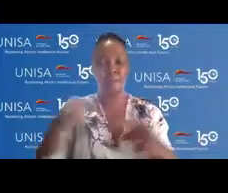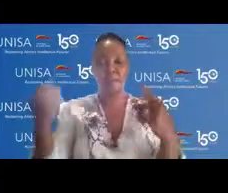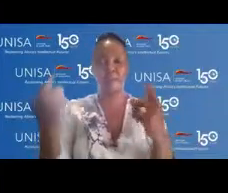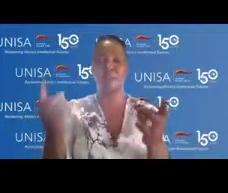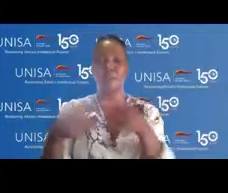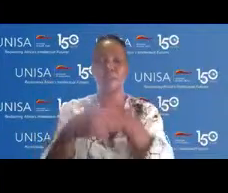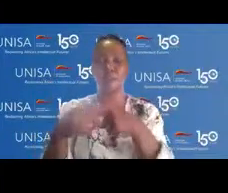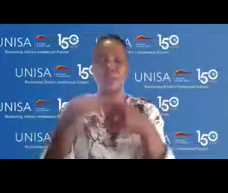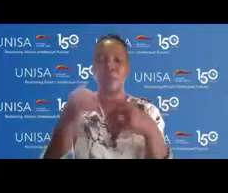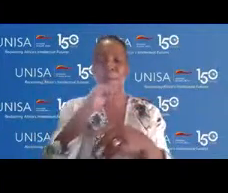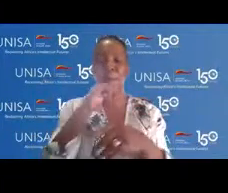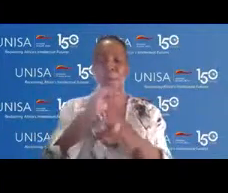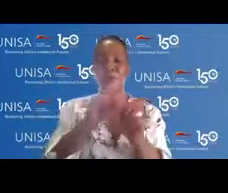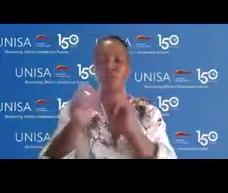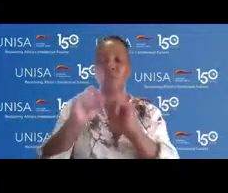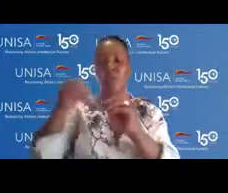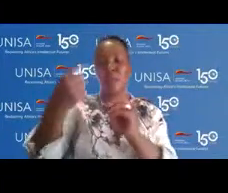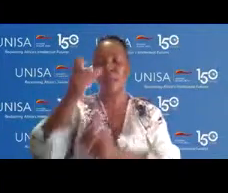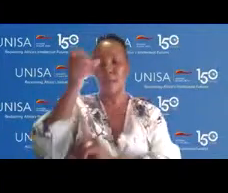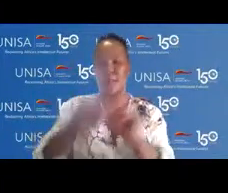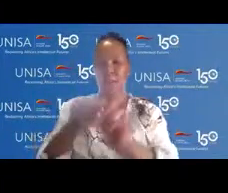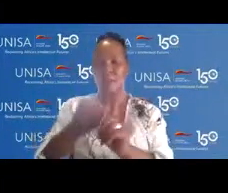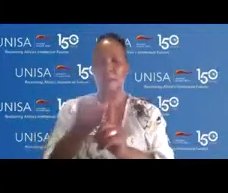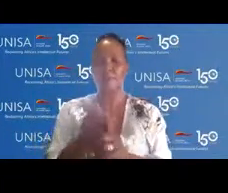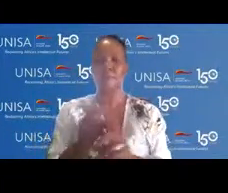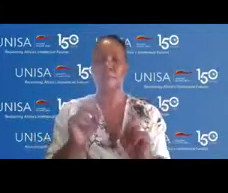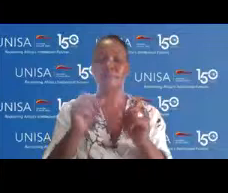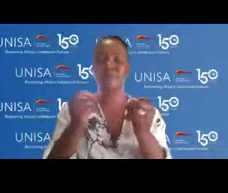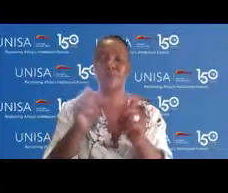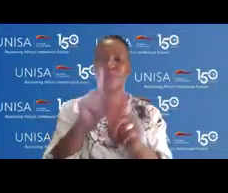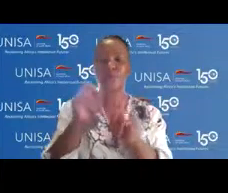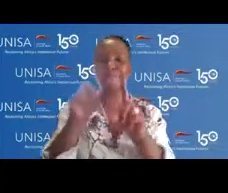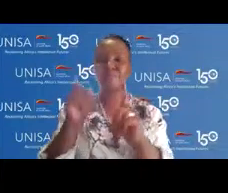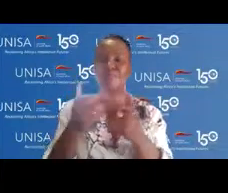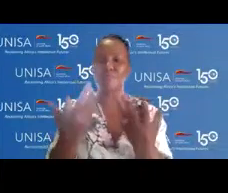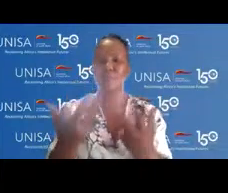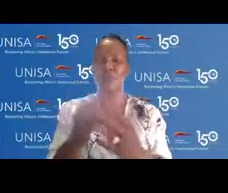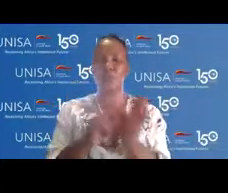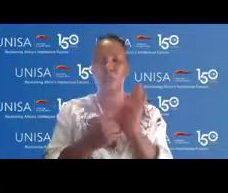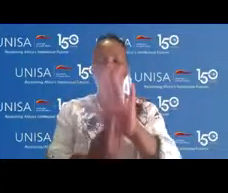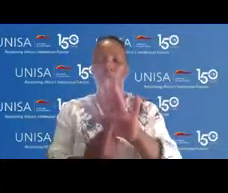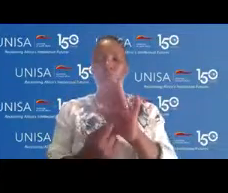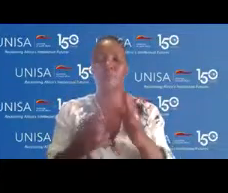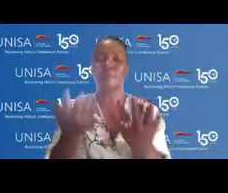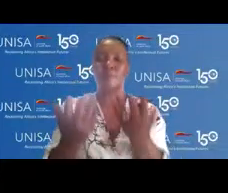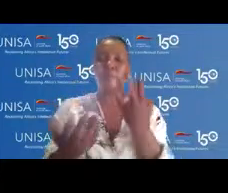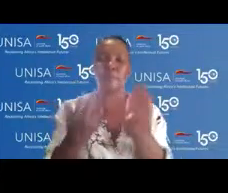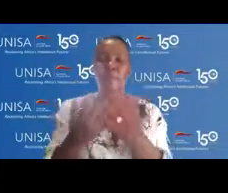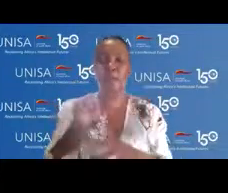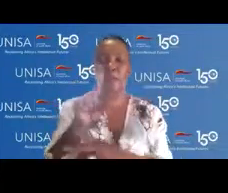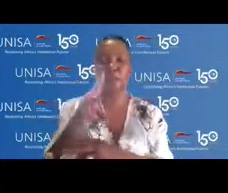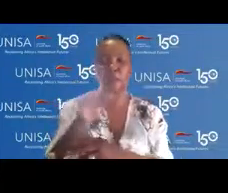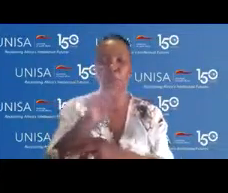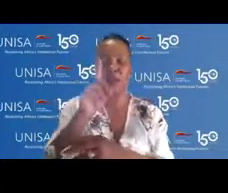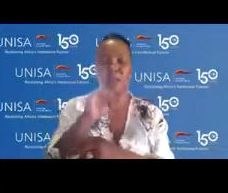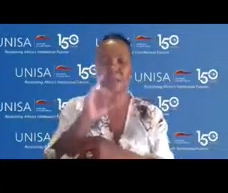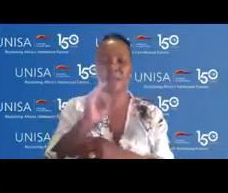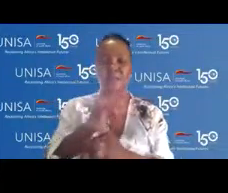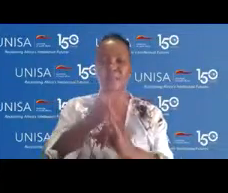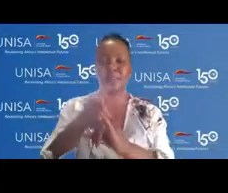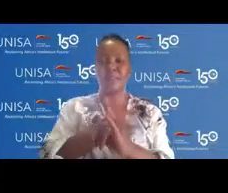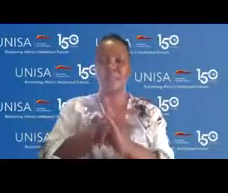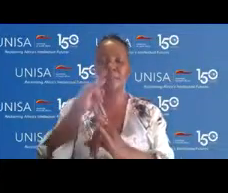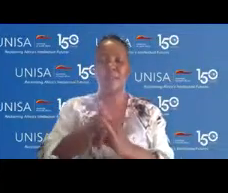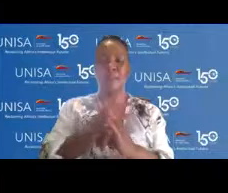somebody. So then quick question, Richard, and we'll actually show you guys our Lwazi chatbot. What would